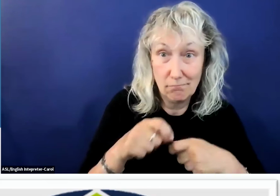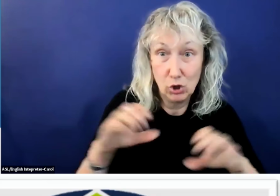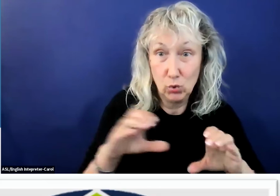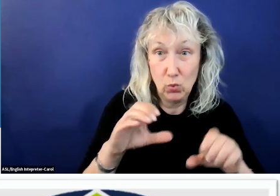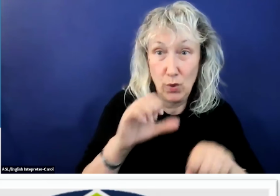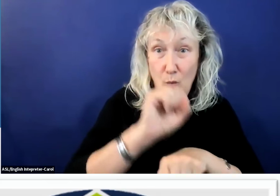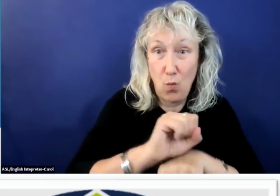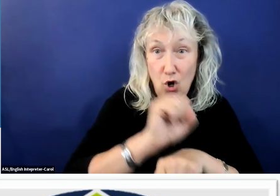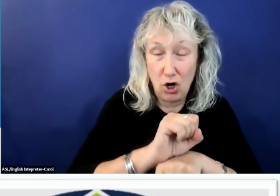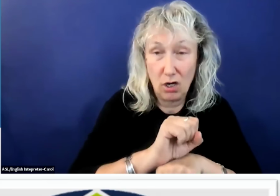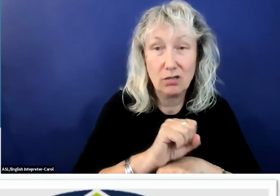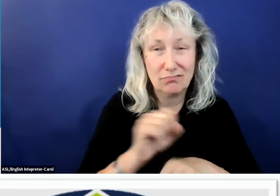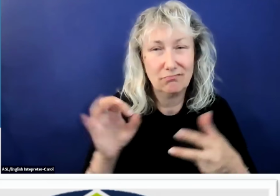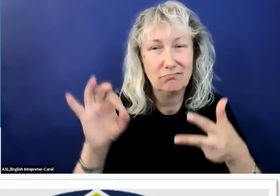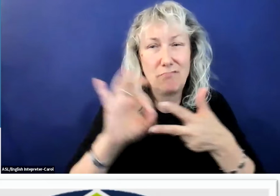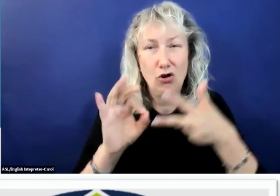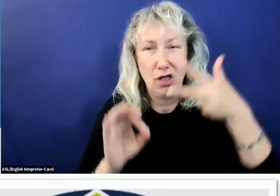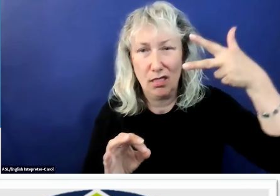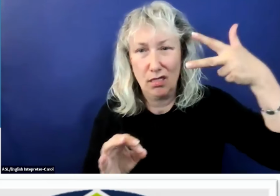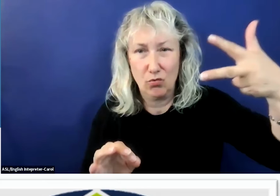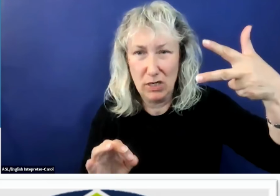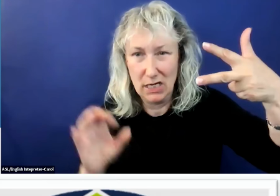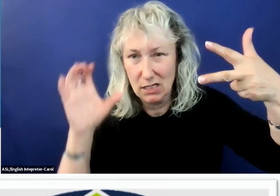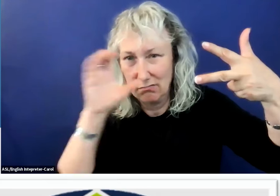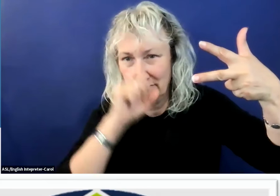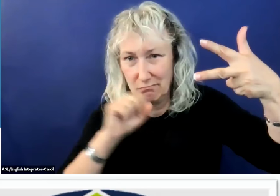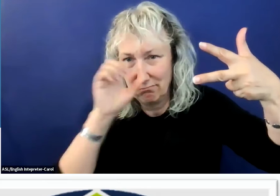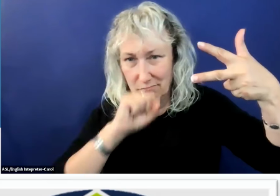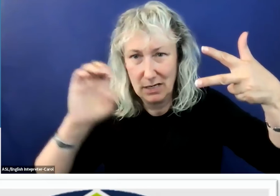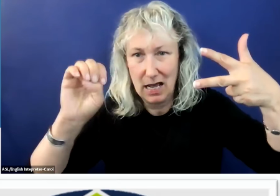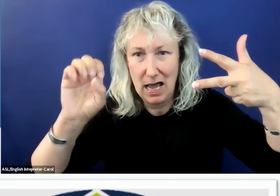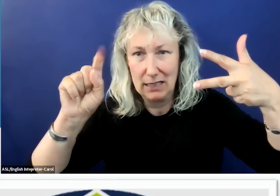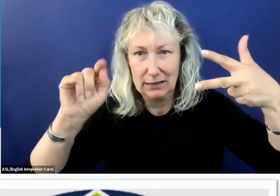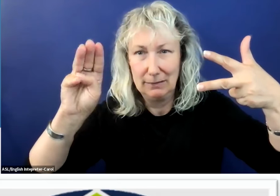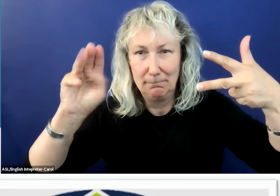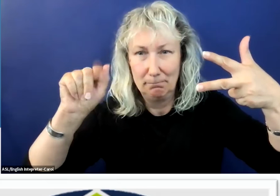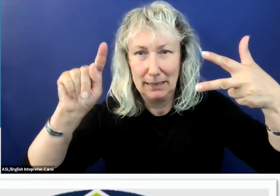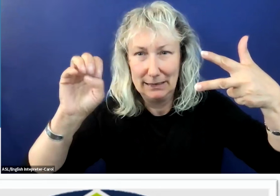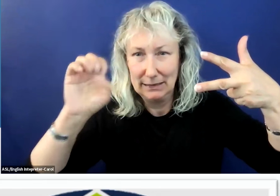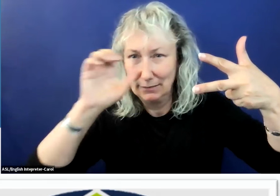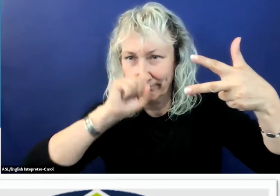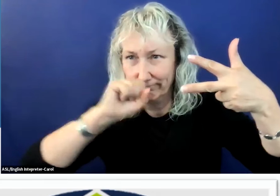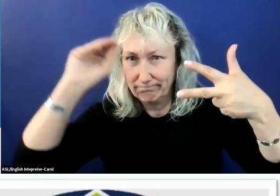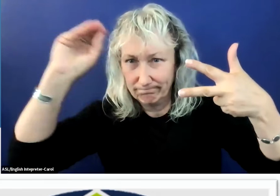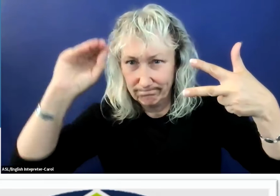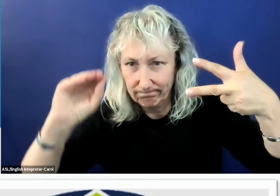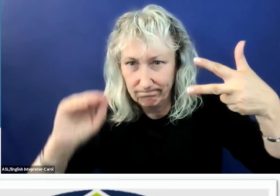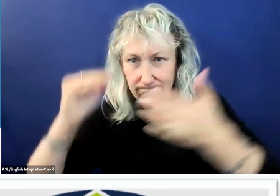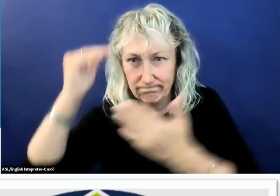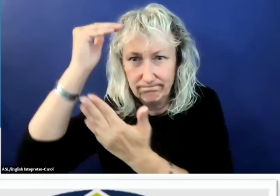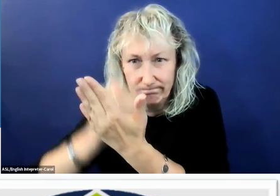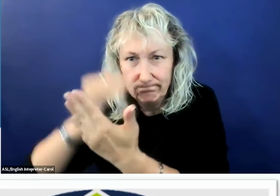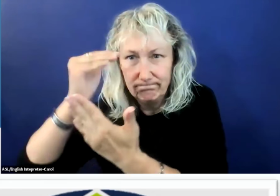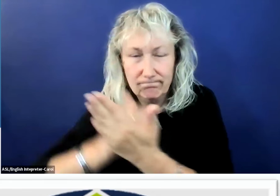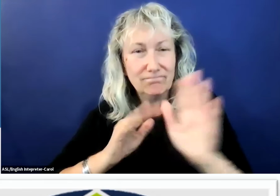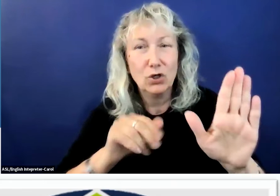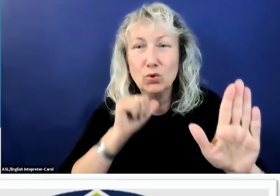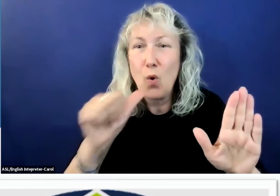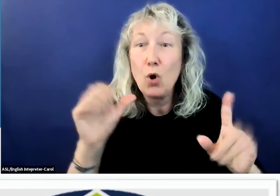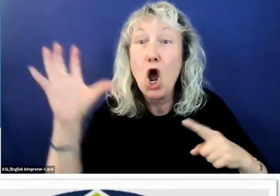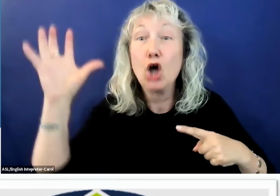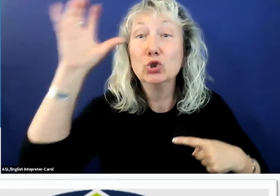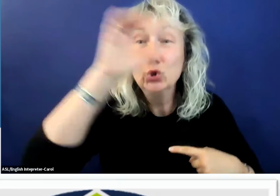written estimates that detail the work to be completed. Don't make assumptions about what will be completed. Make sure to get